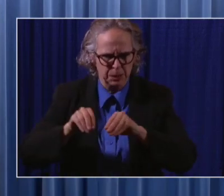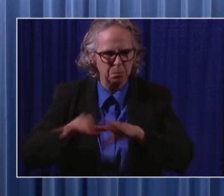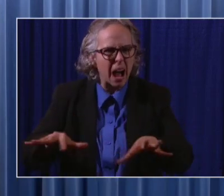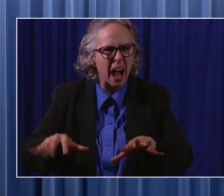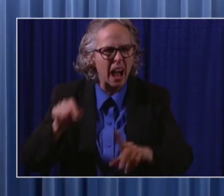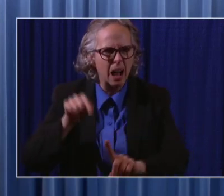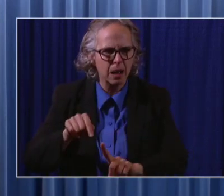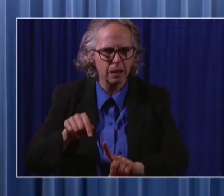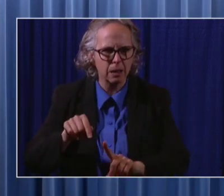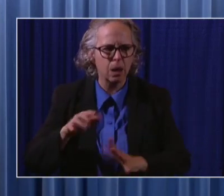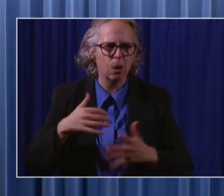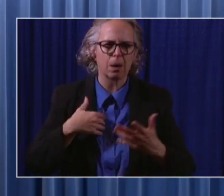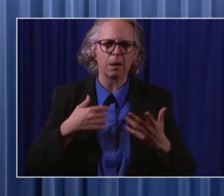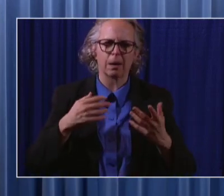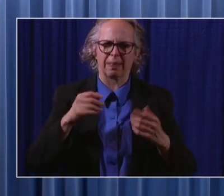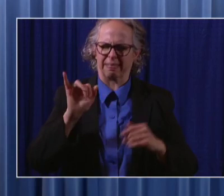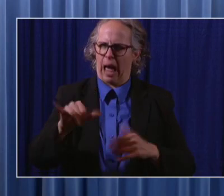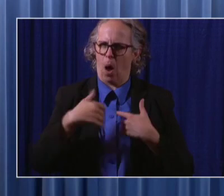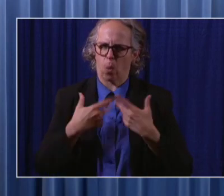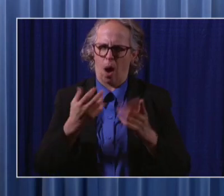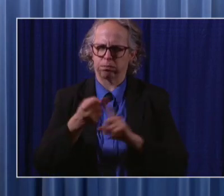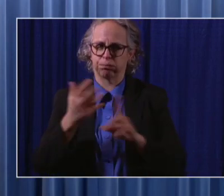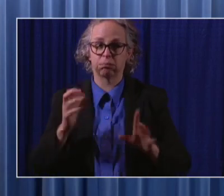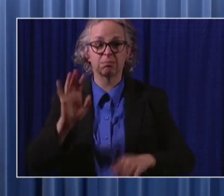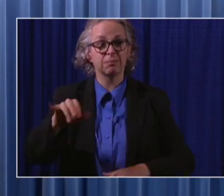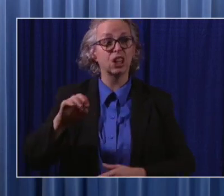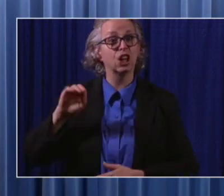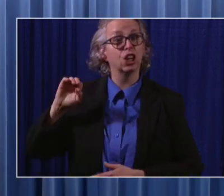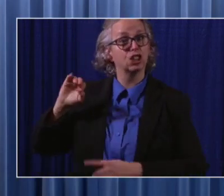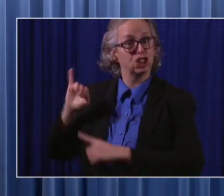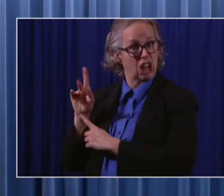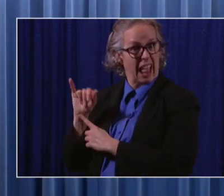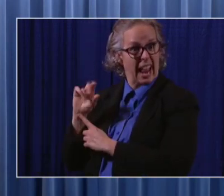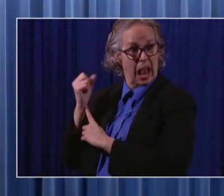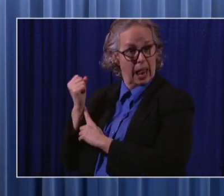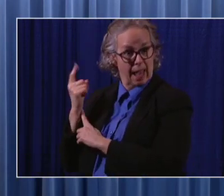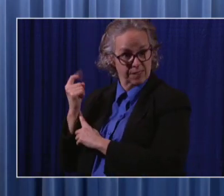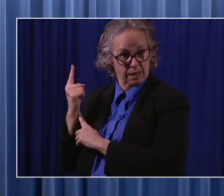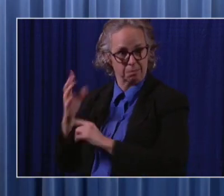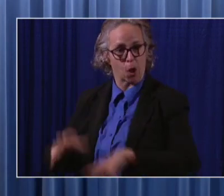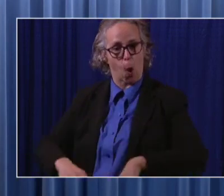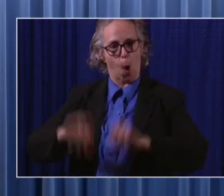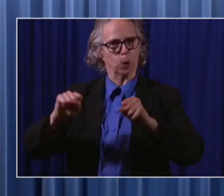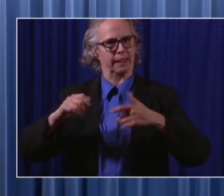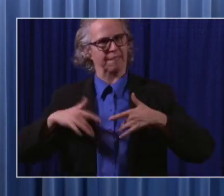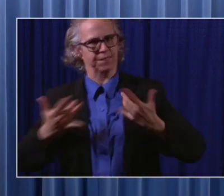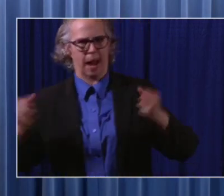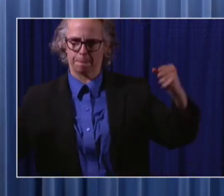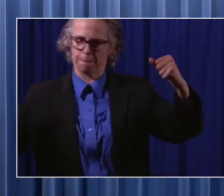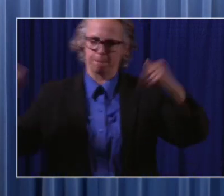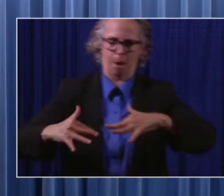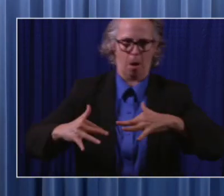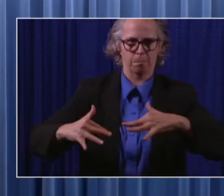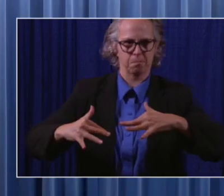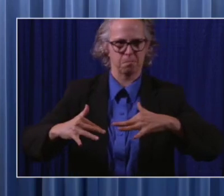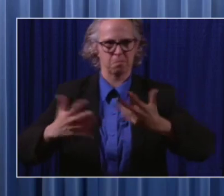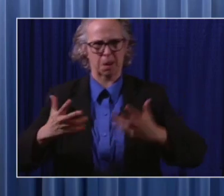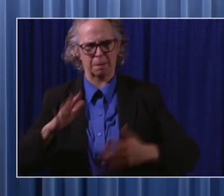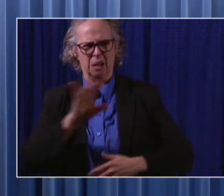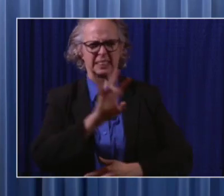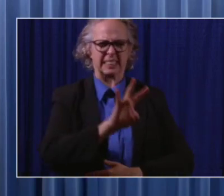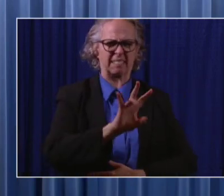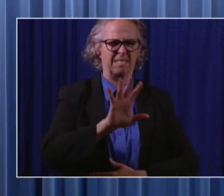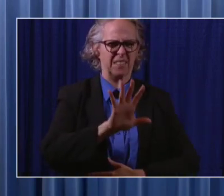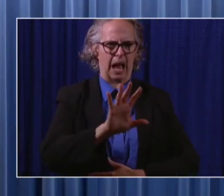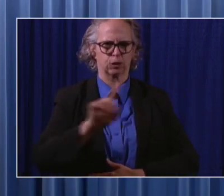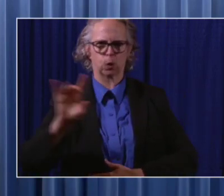on that. On July 11th, the winery hosted the event. There were about 75 to 80 people who attended. However,